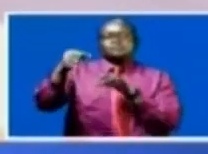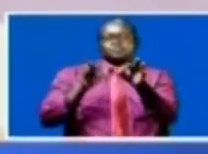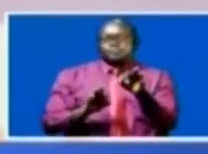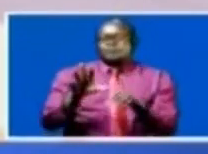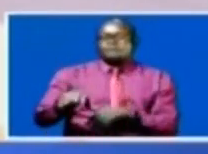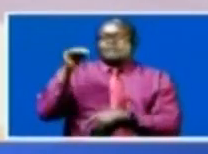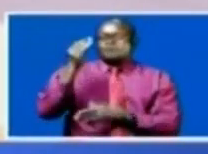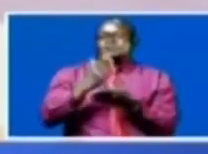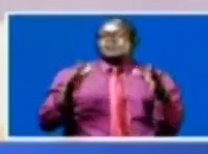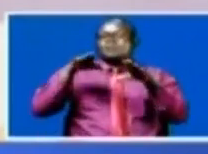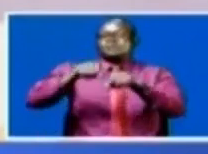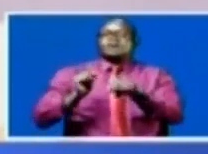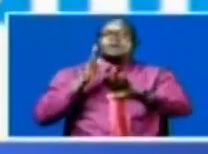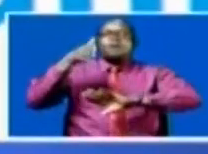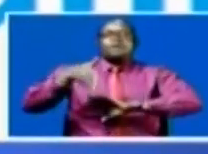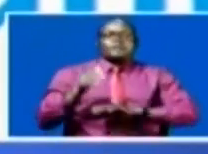is found.